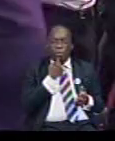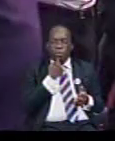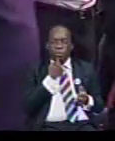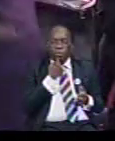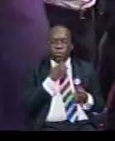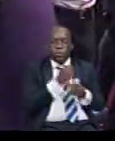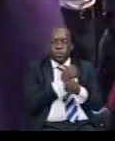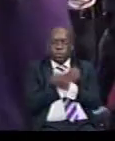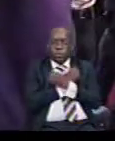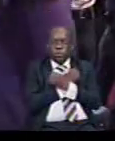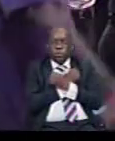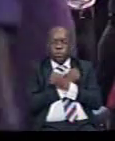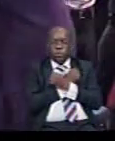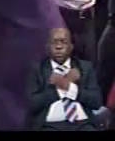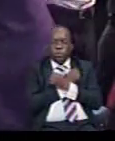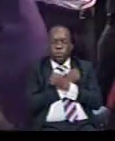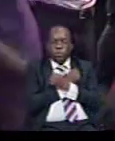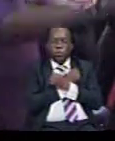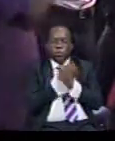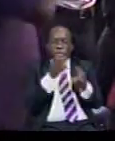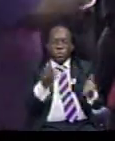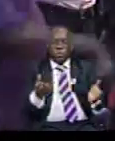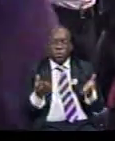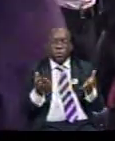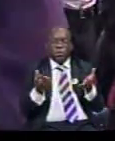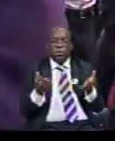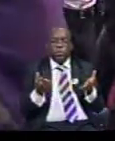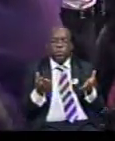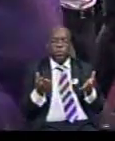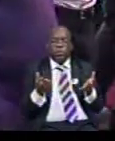enthusiasm, drive,